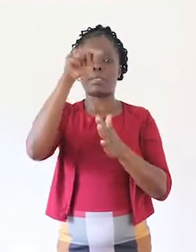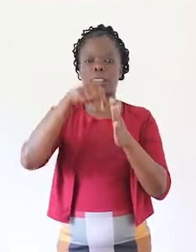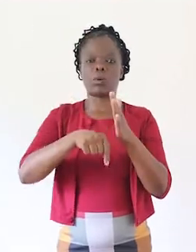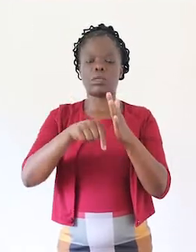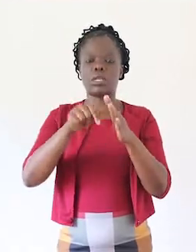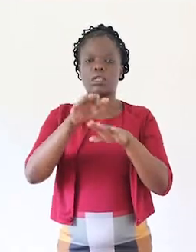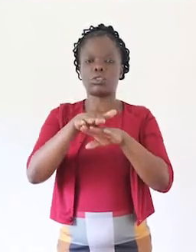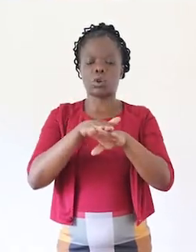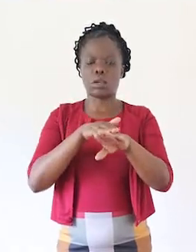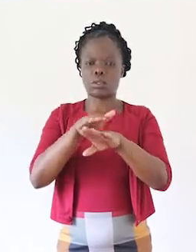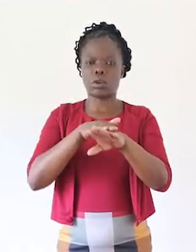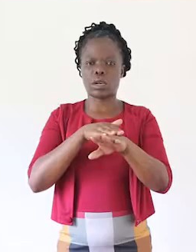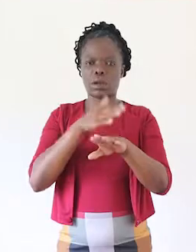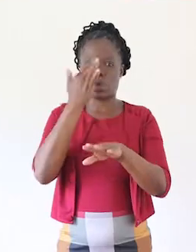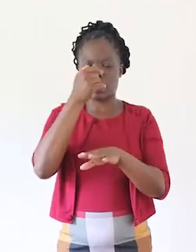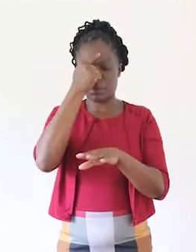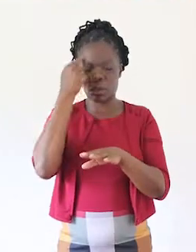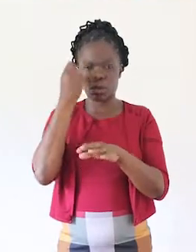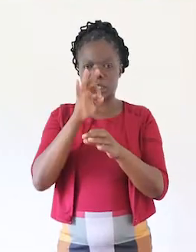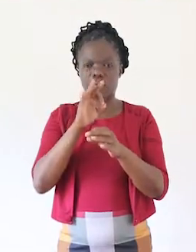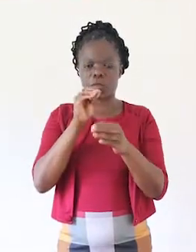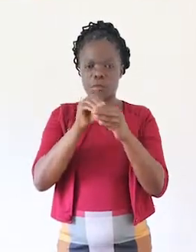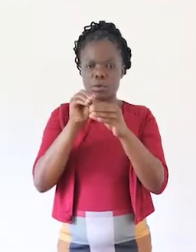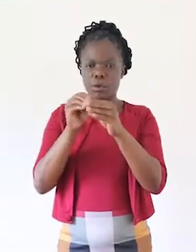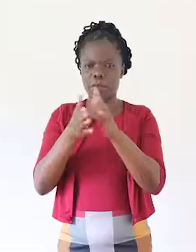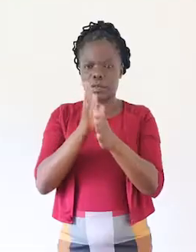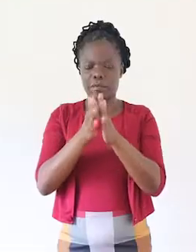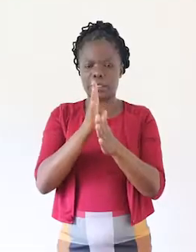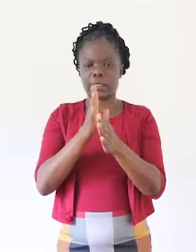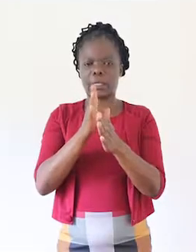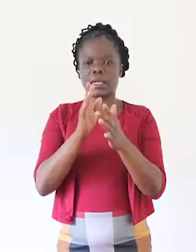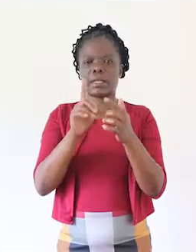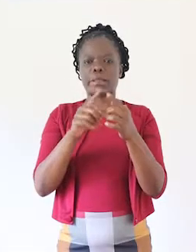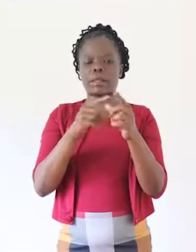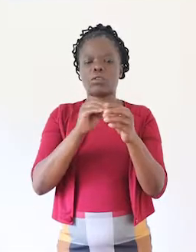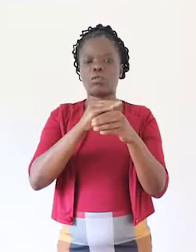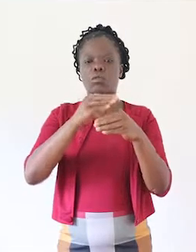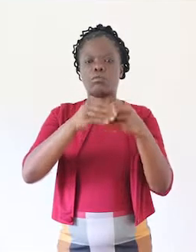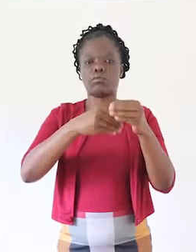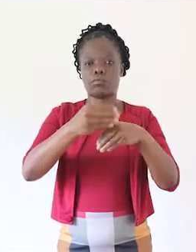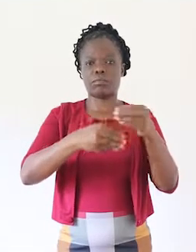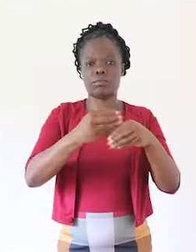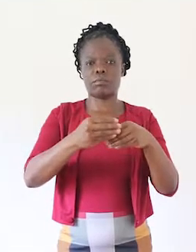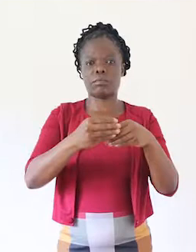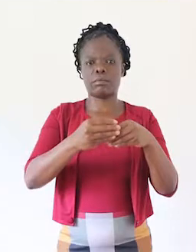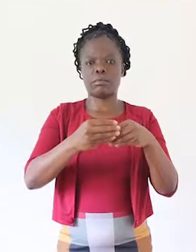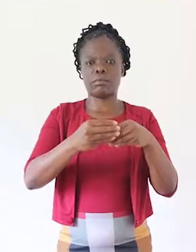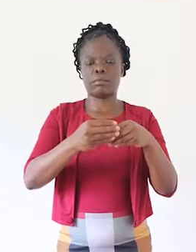slowly. Because if you put it, then you can put, then you fall down,